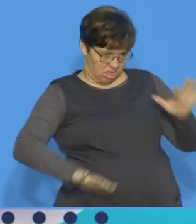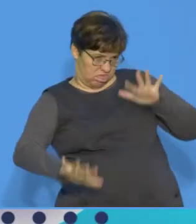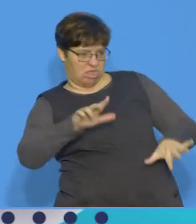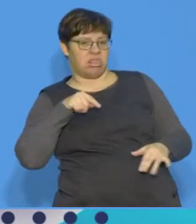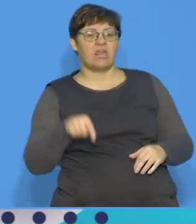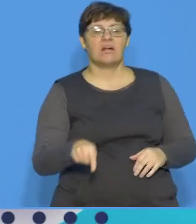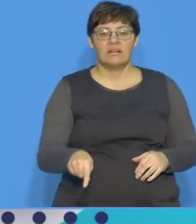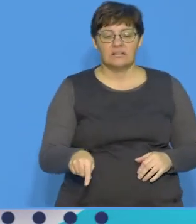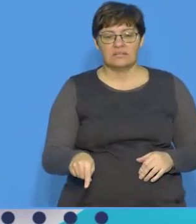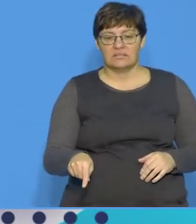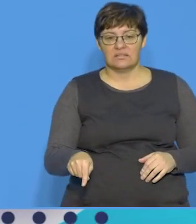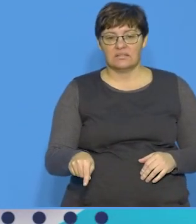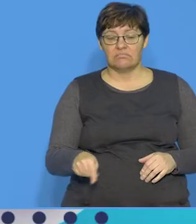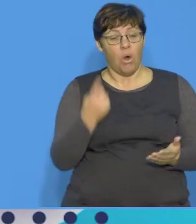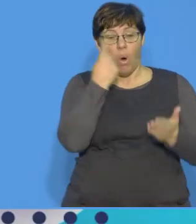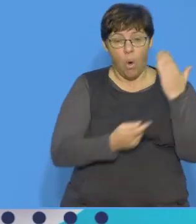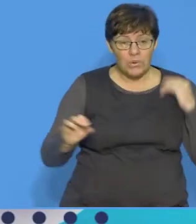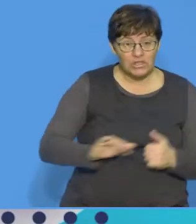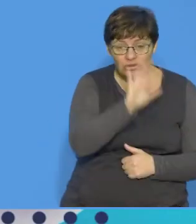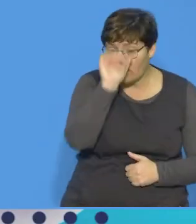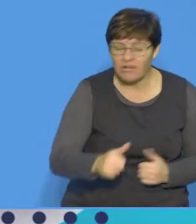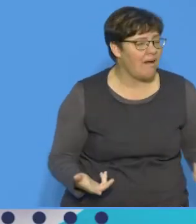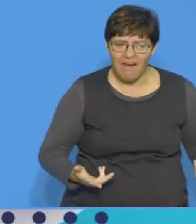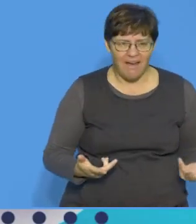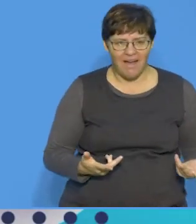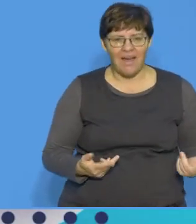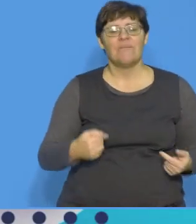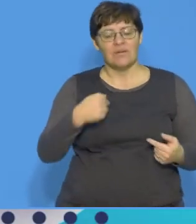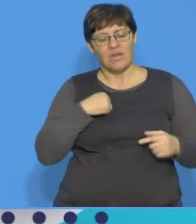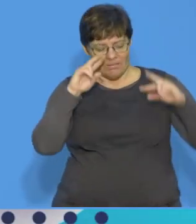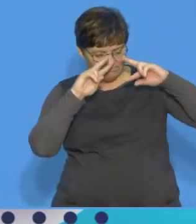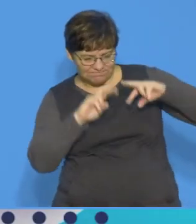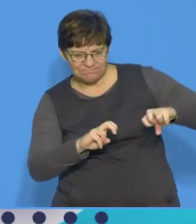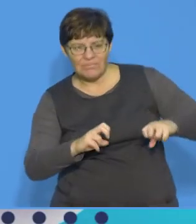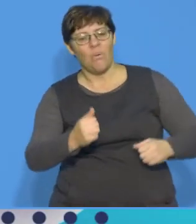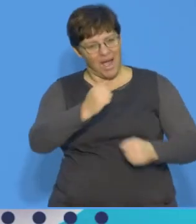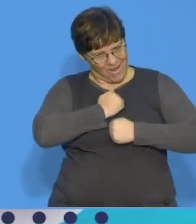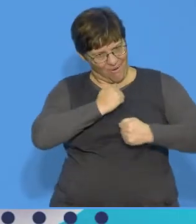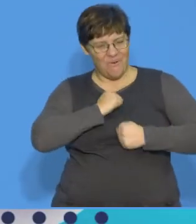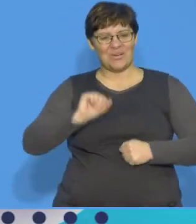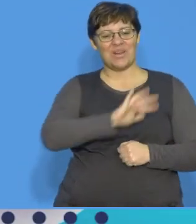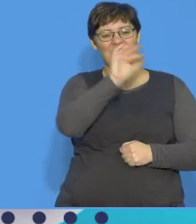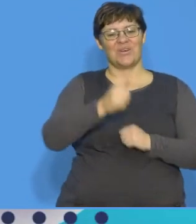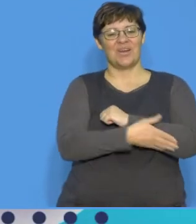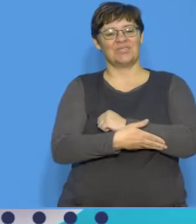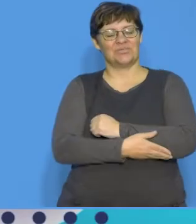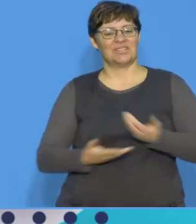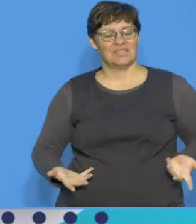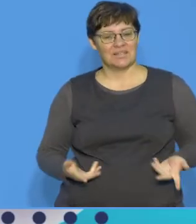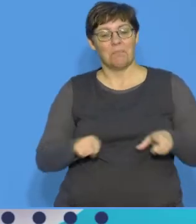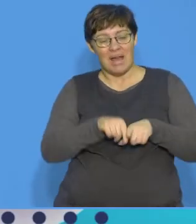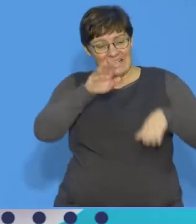And it's not just the South African population. We're exploring that because this is our home, but we see